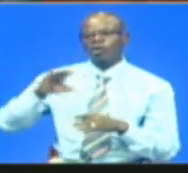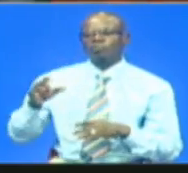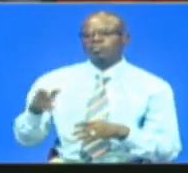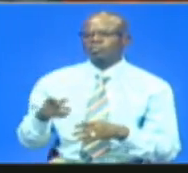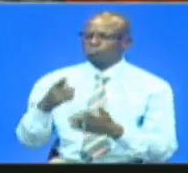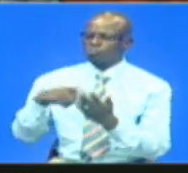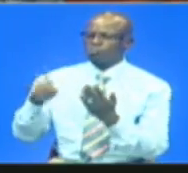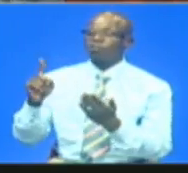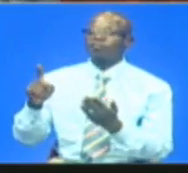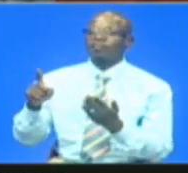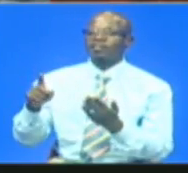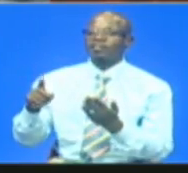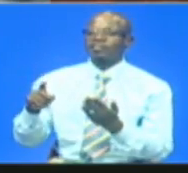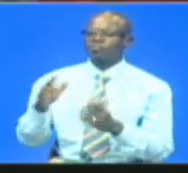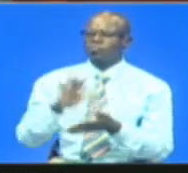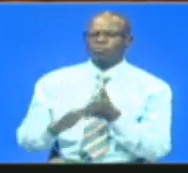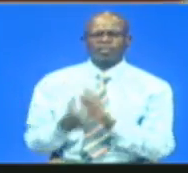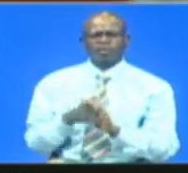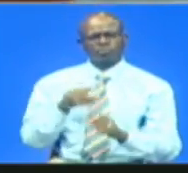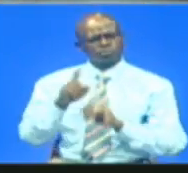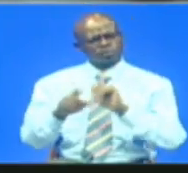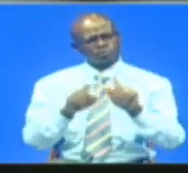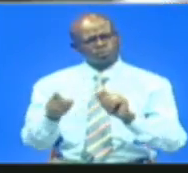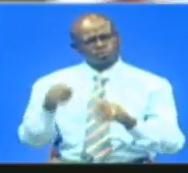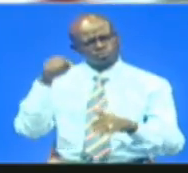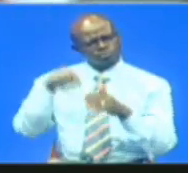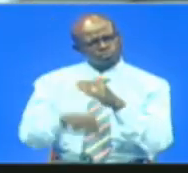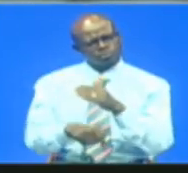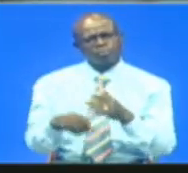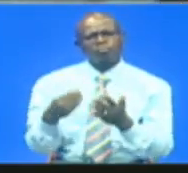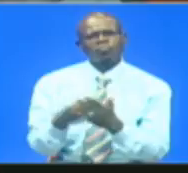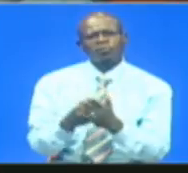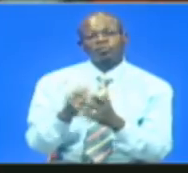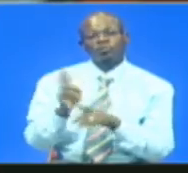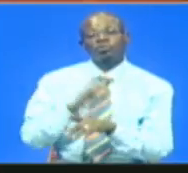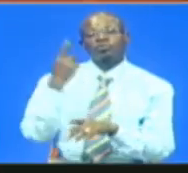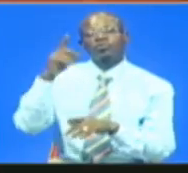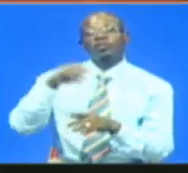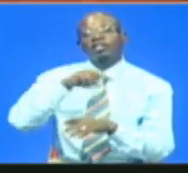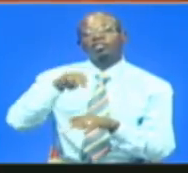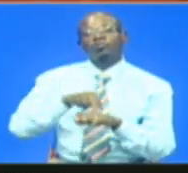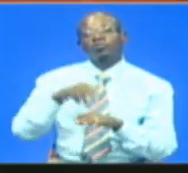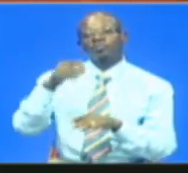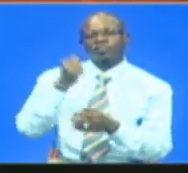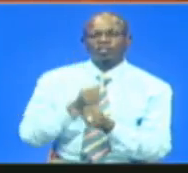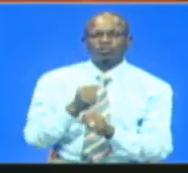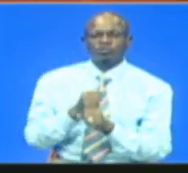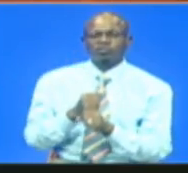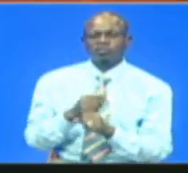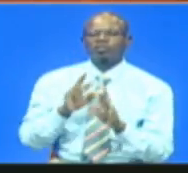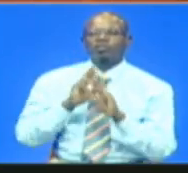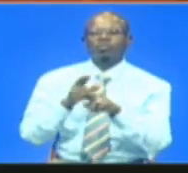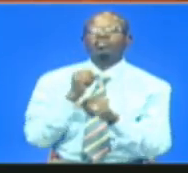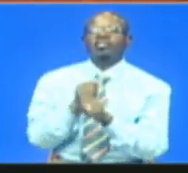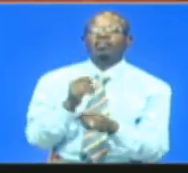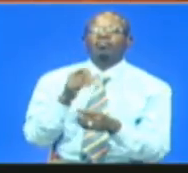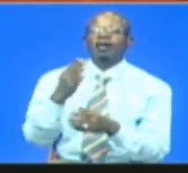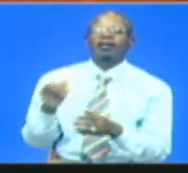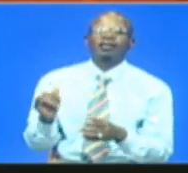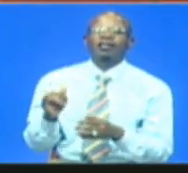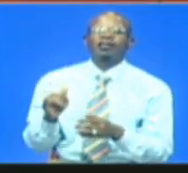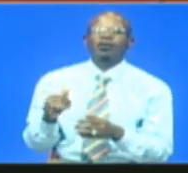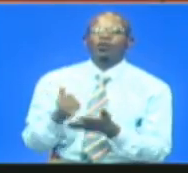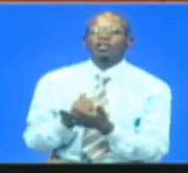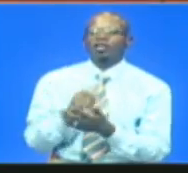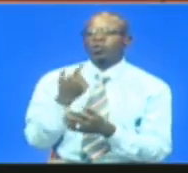opinion without questioning the monies spent on national functions. A report that was done by auditors who worked